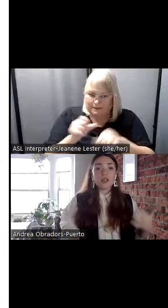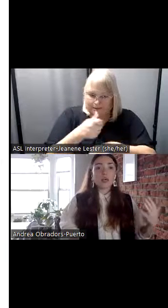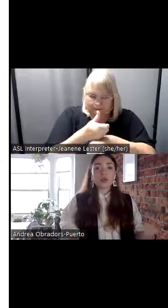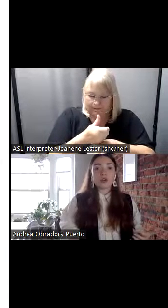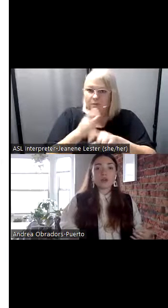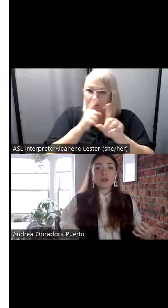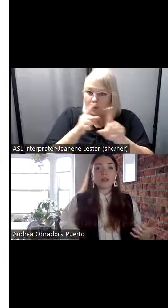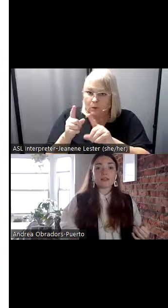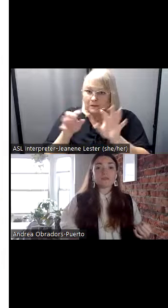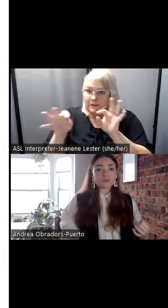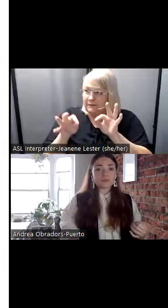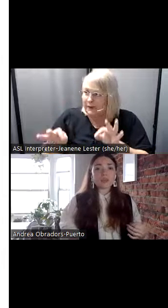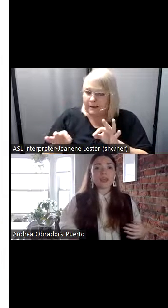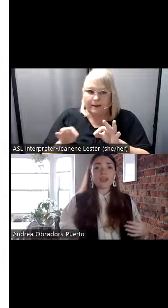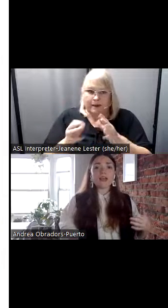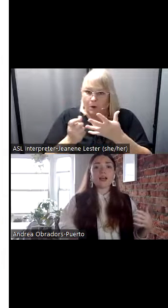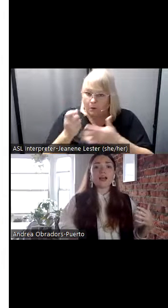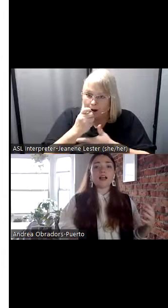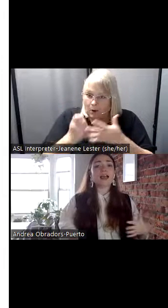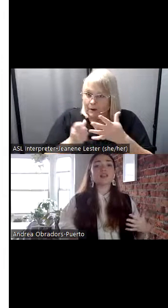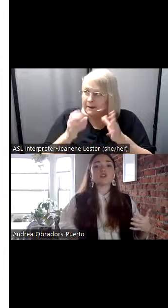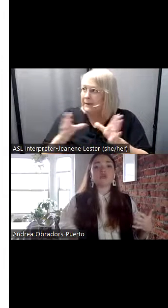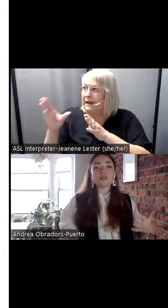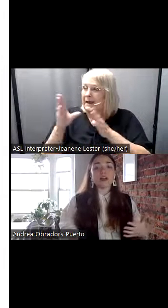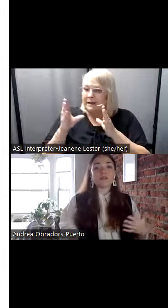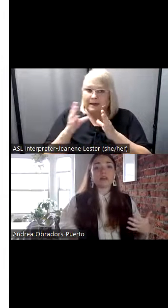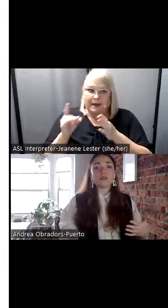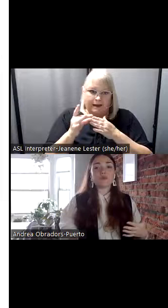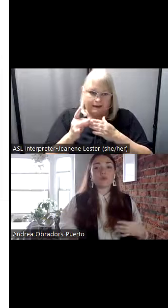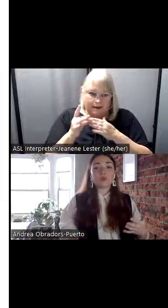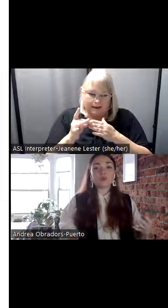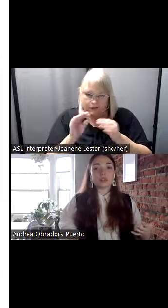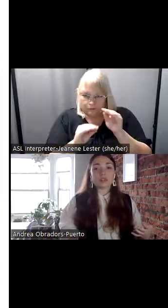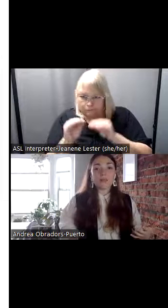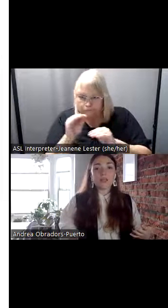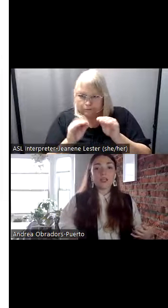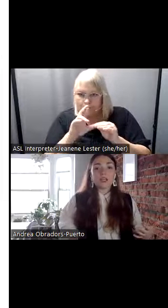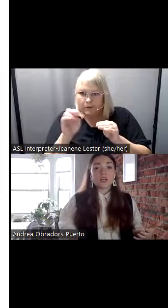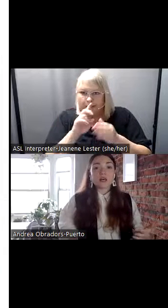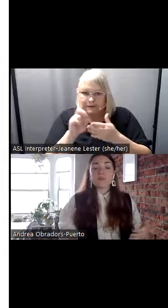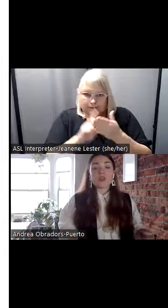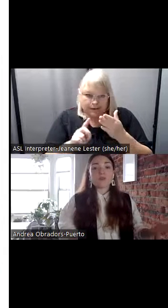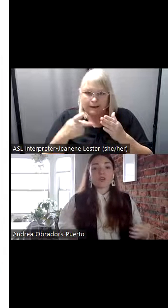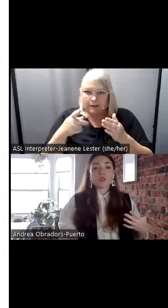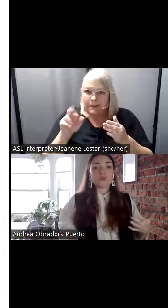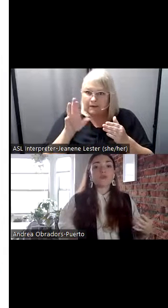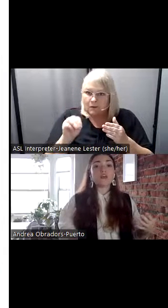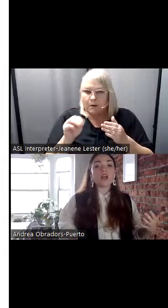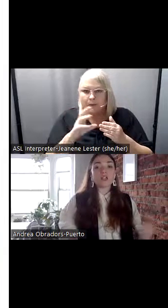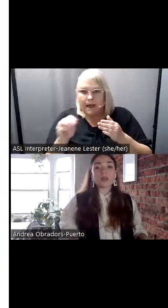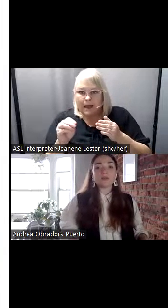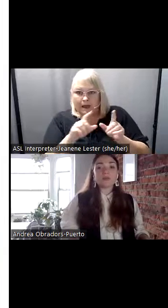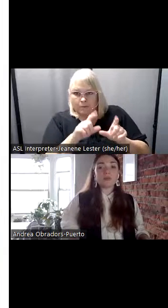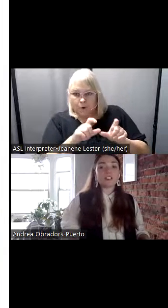defined, a priority plan, and a guidance to redefine platform load prototypes, and of course, approve